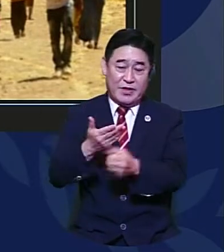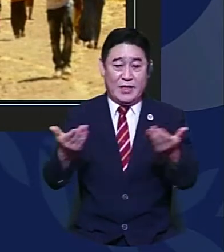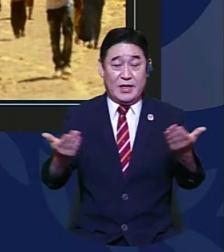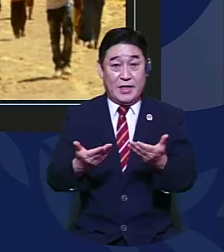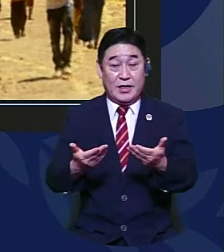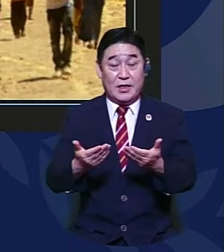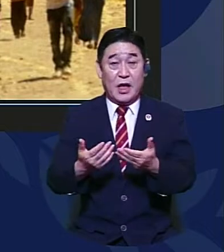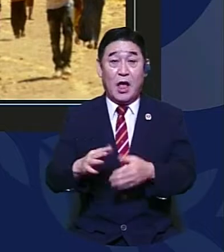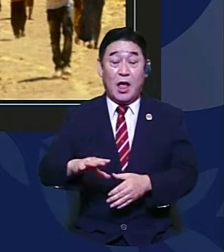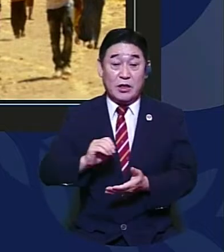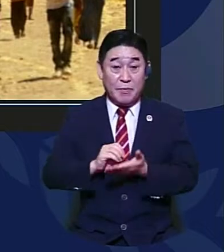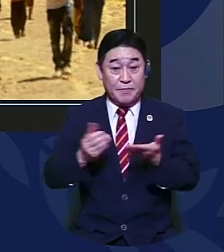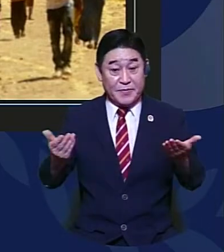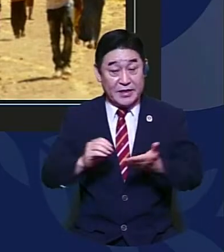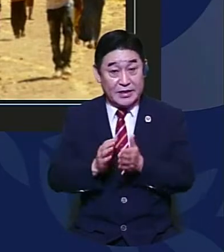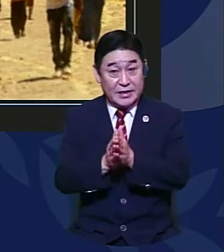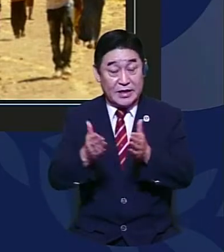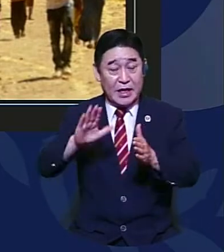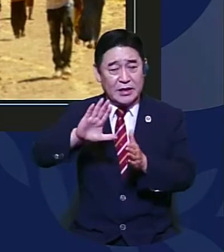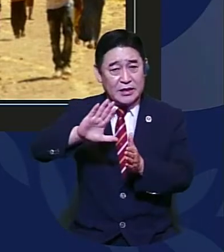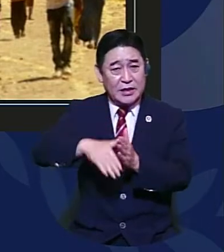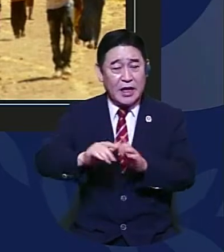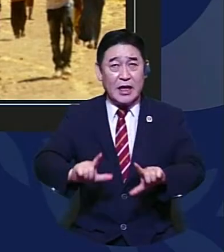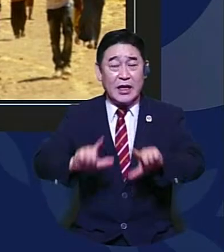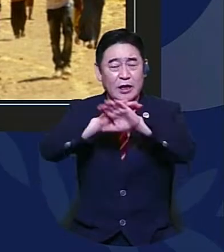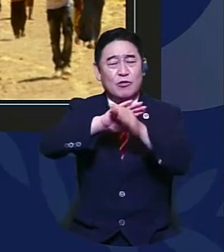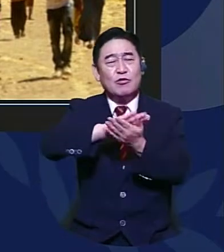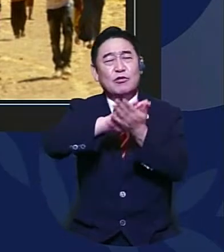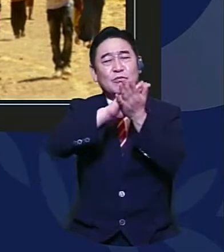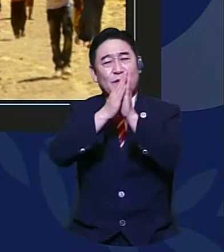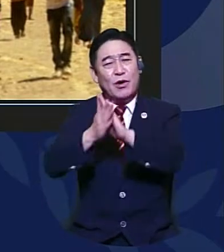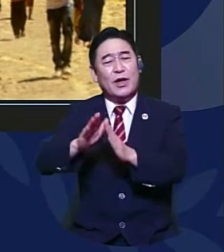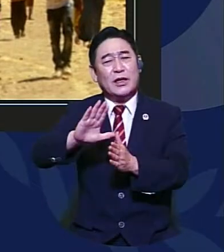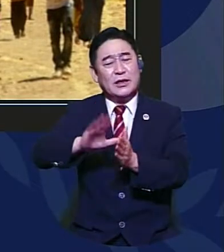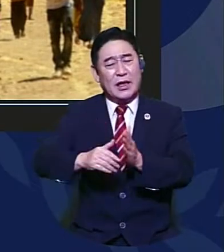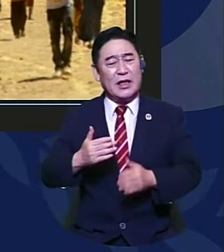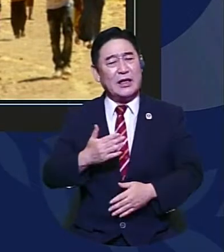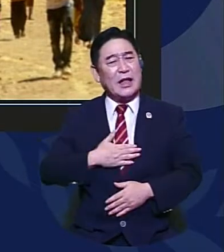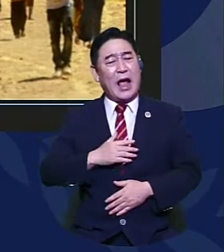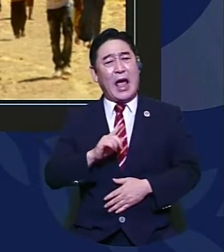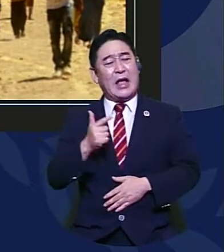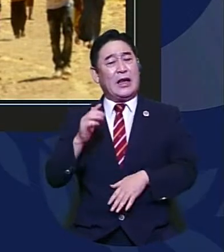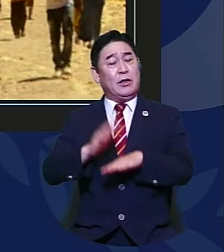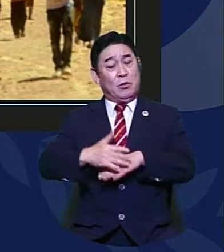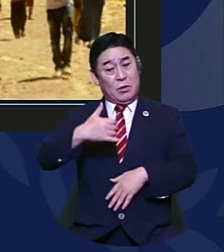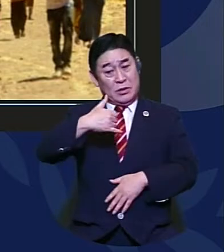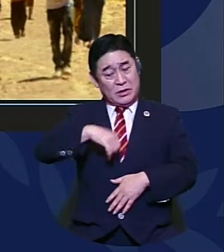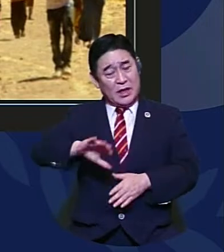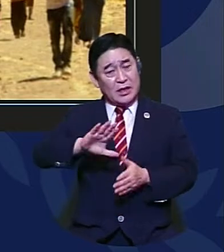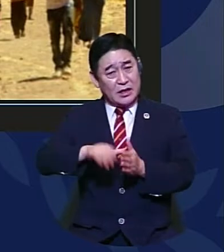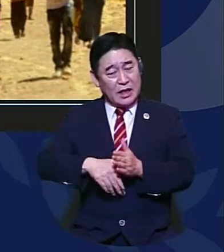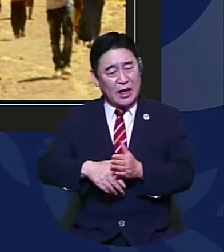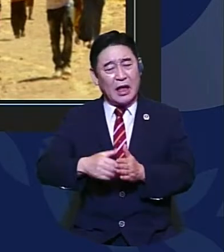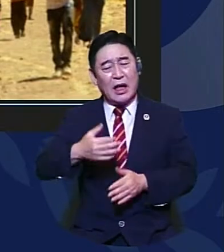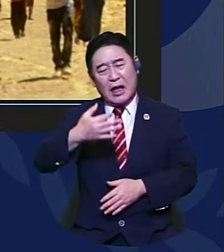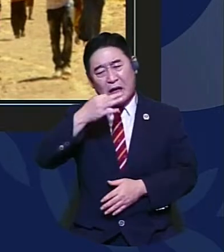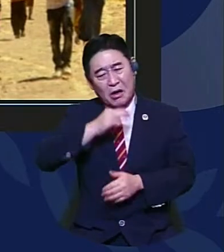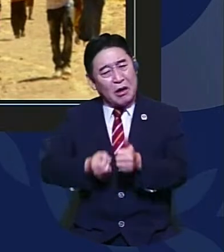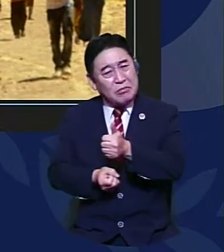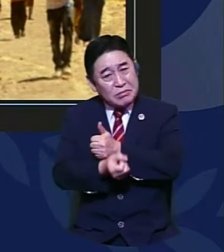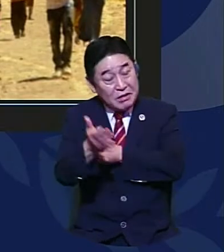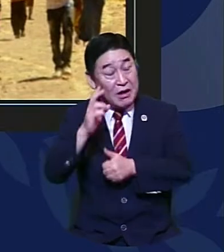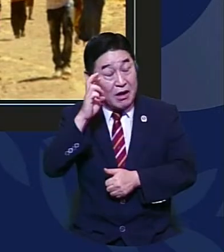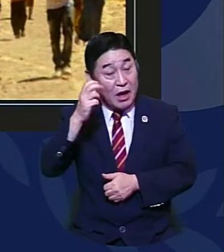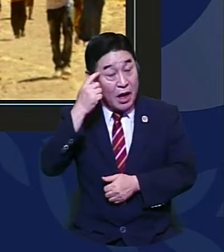great-grandchildren, for future generations. But unfortunately, it has come closer and closer and closer, and right now,